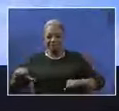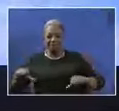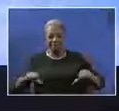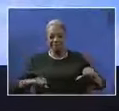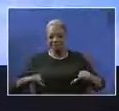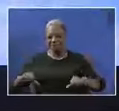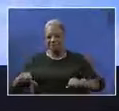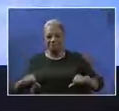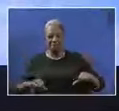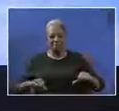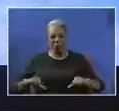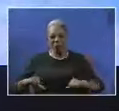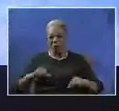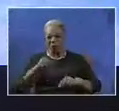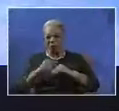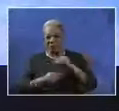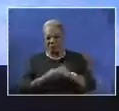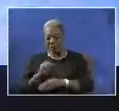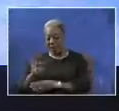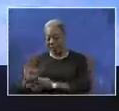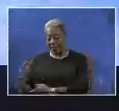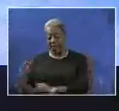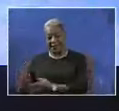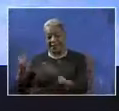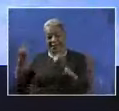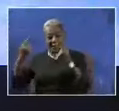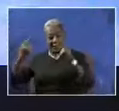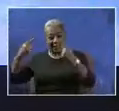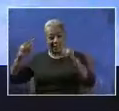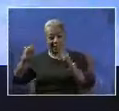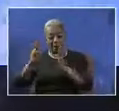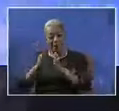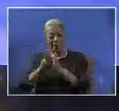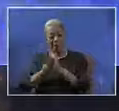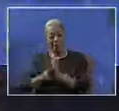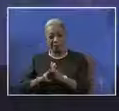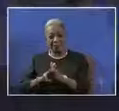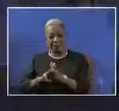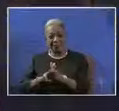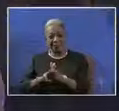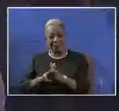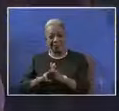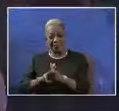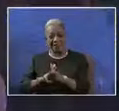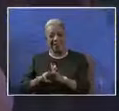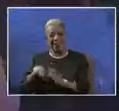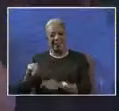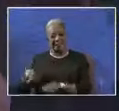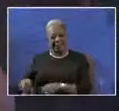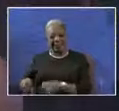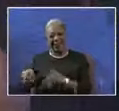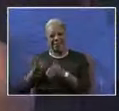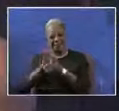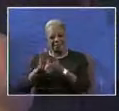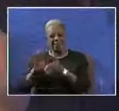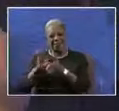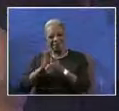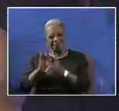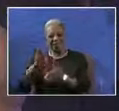he had accomplished. And not only did he do it to boast, but he also did